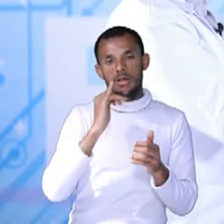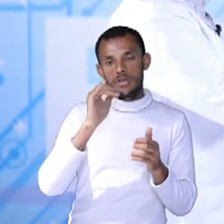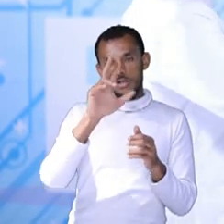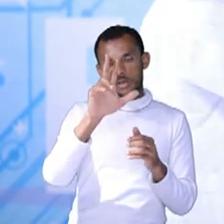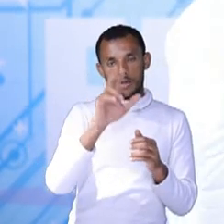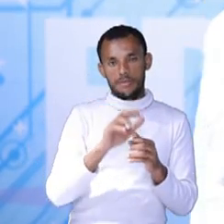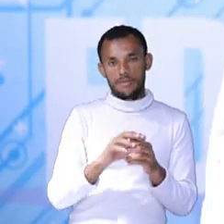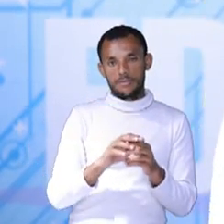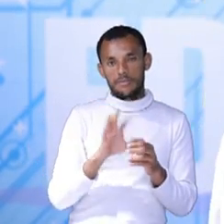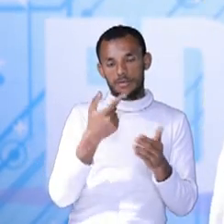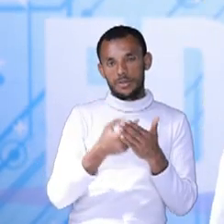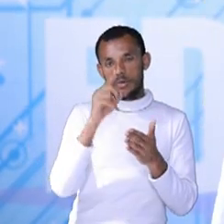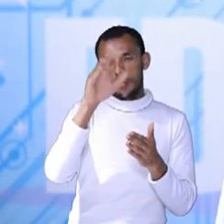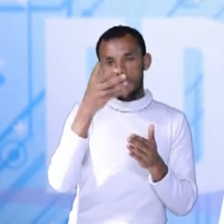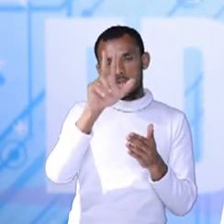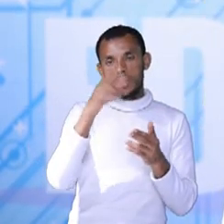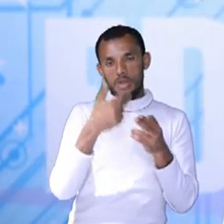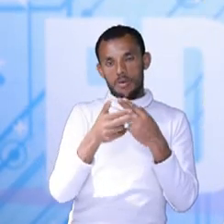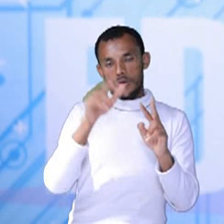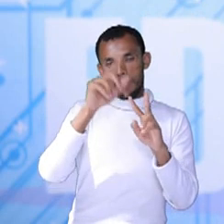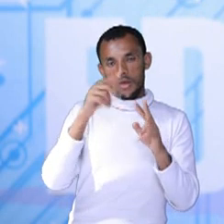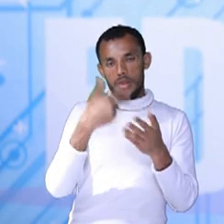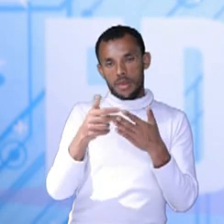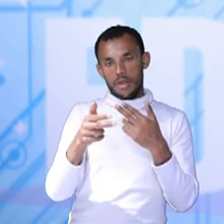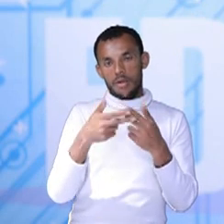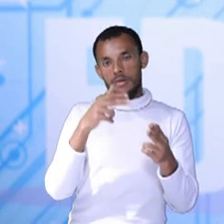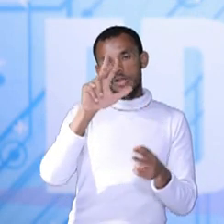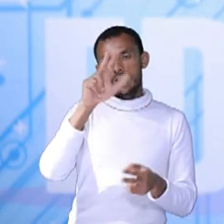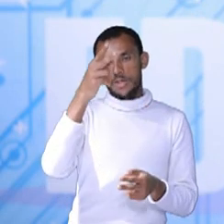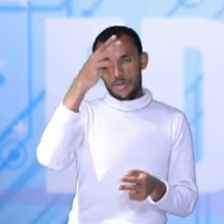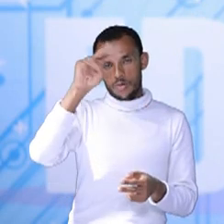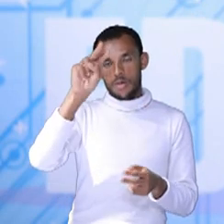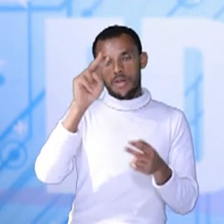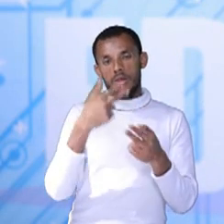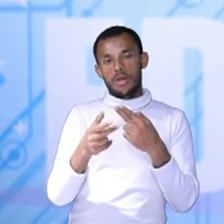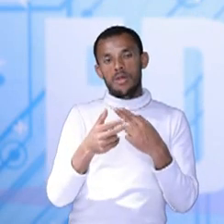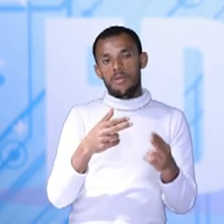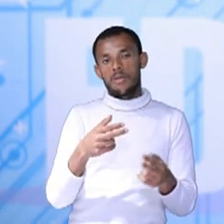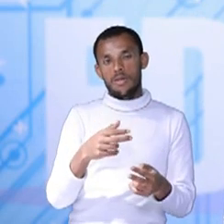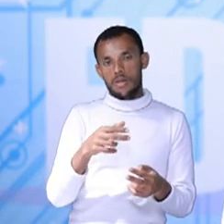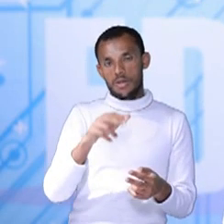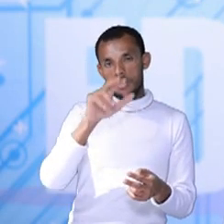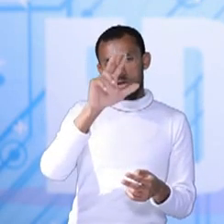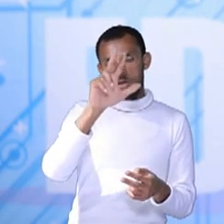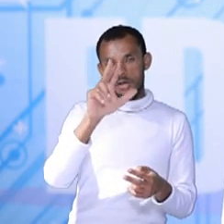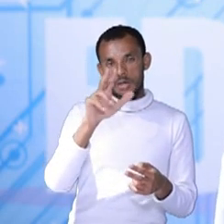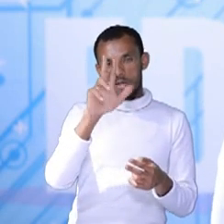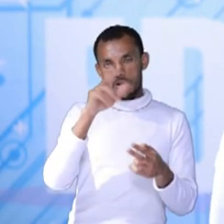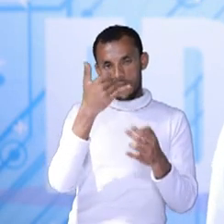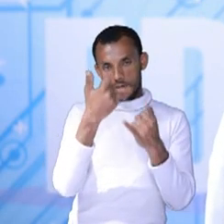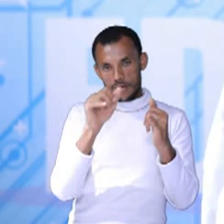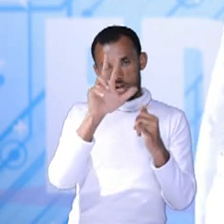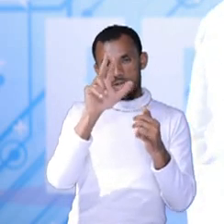3. Therefore, this is 1 over 3 times pi times 3 squared times 3. Therefore, 3 by